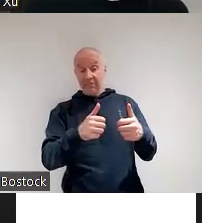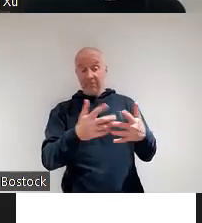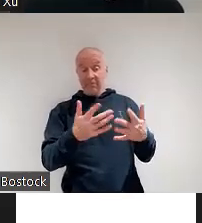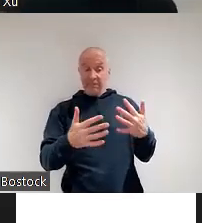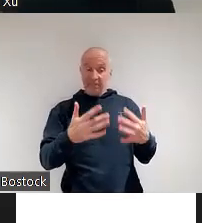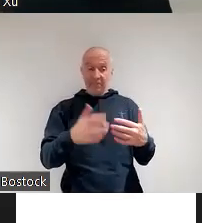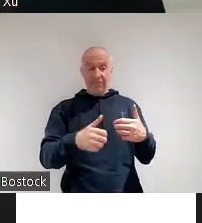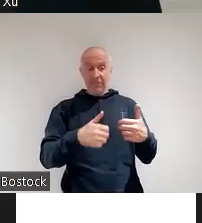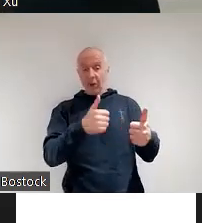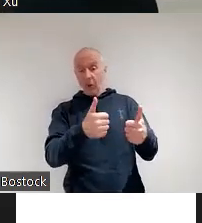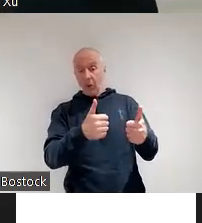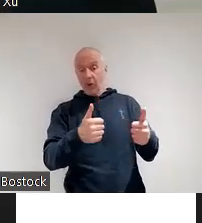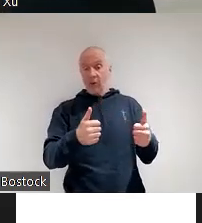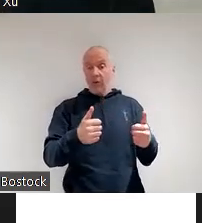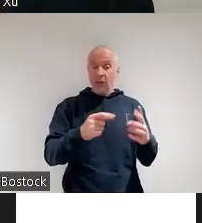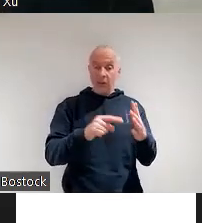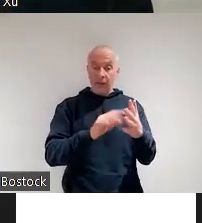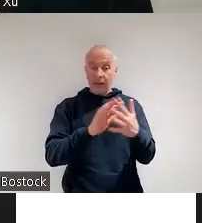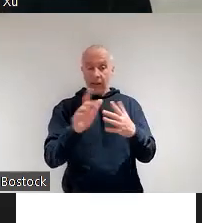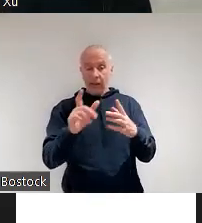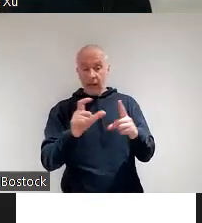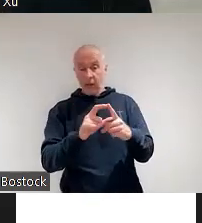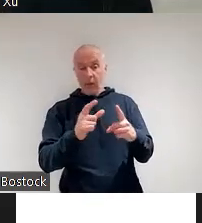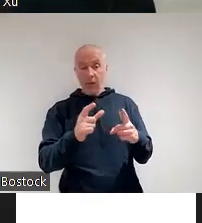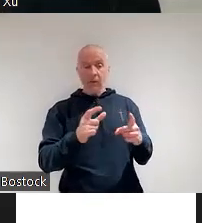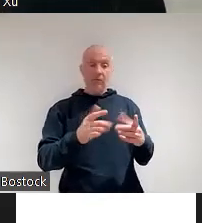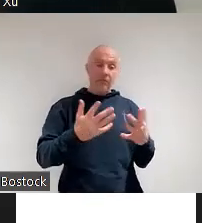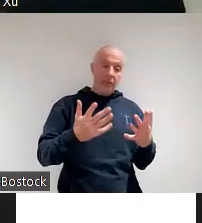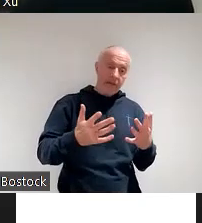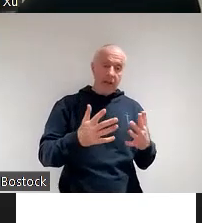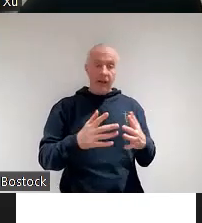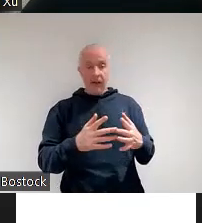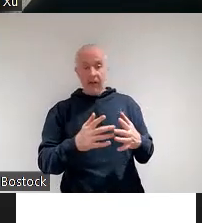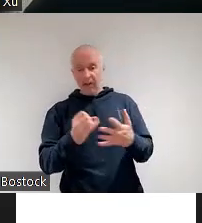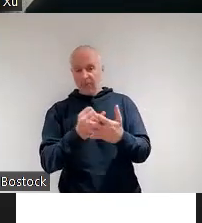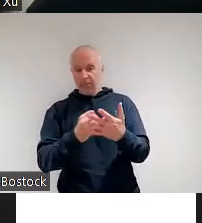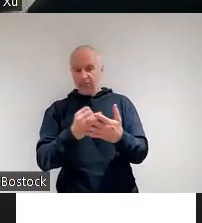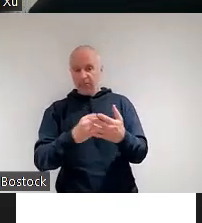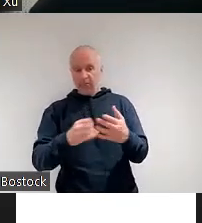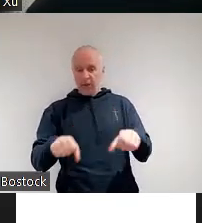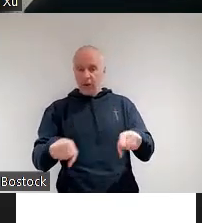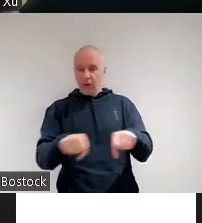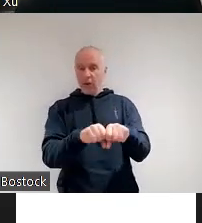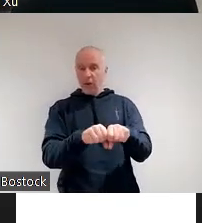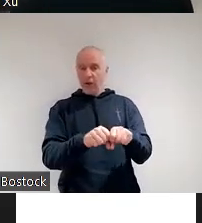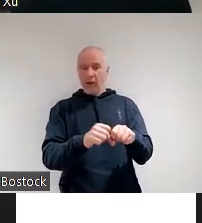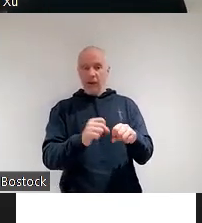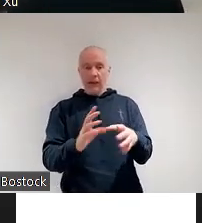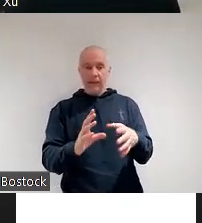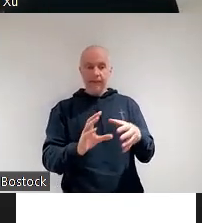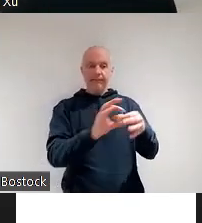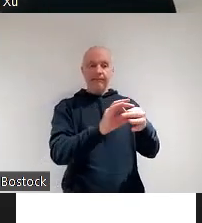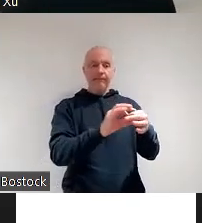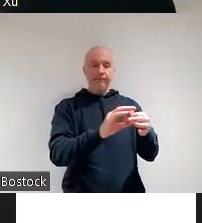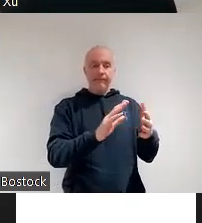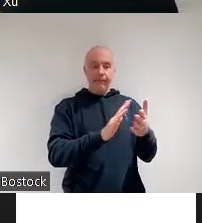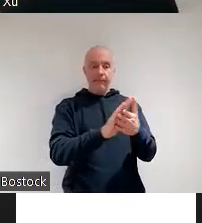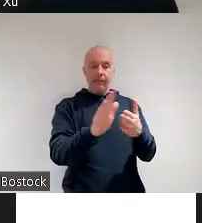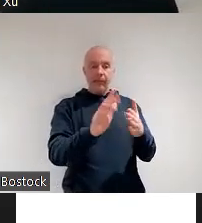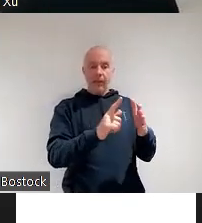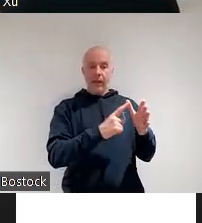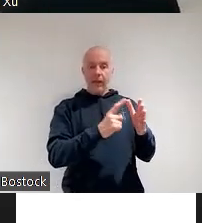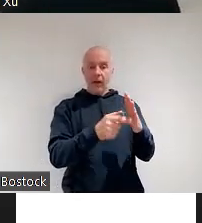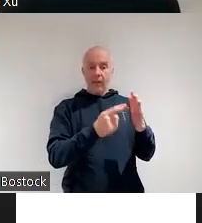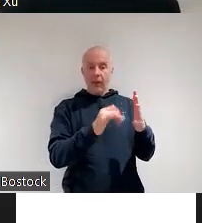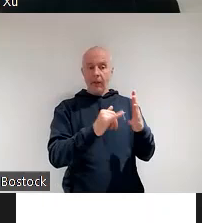very low THD, or they probably is not that good if it's a poor charger. Then they can inject the harmonics into the grid. I think